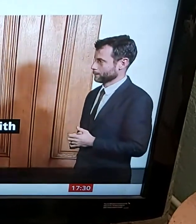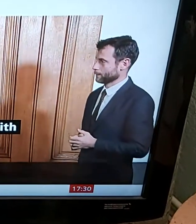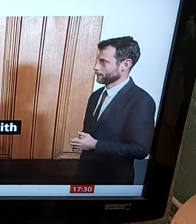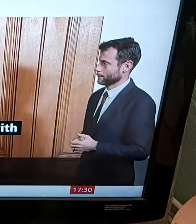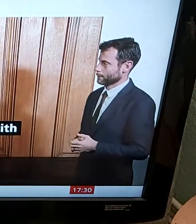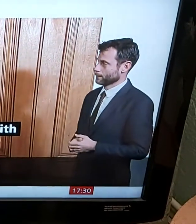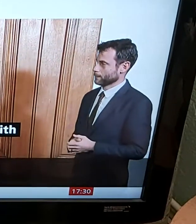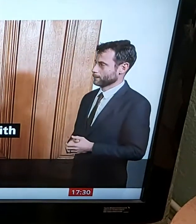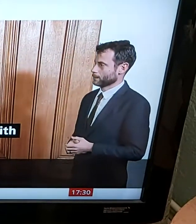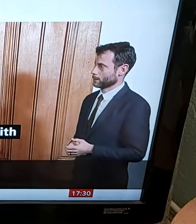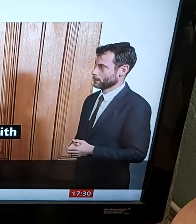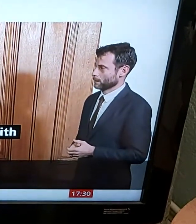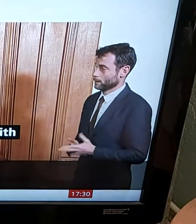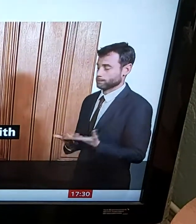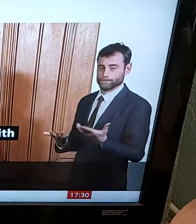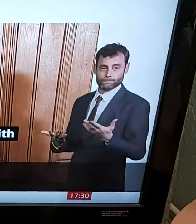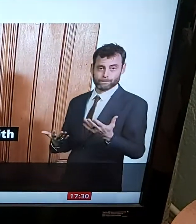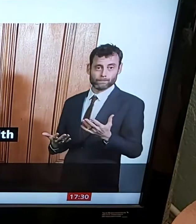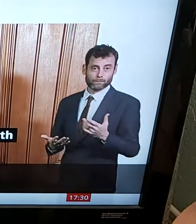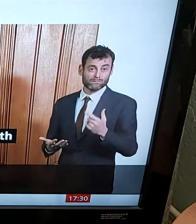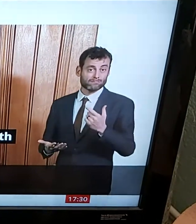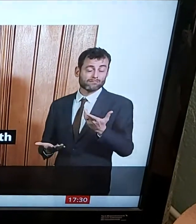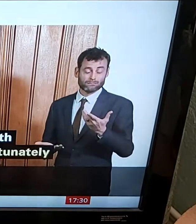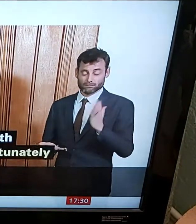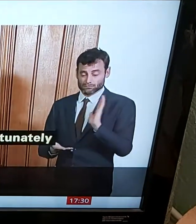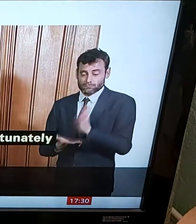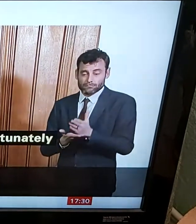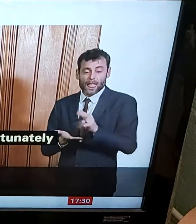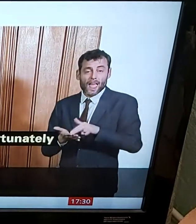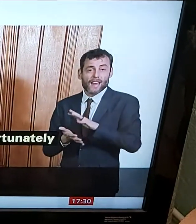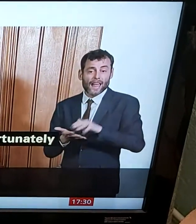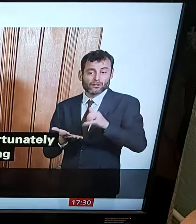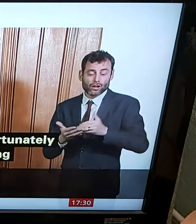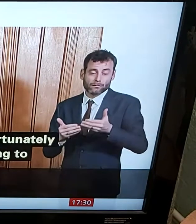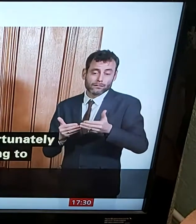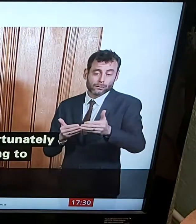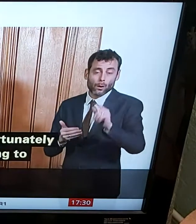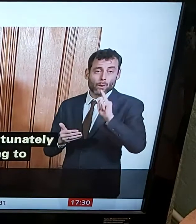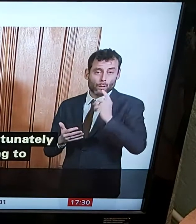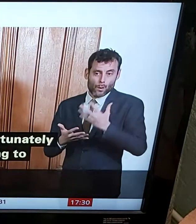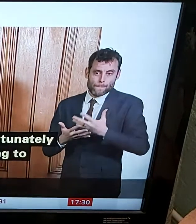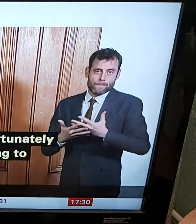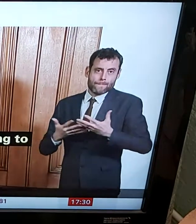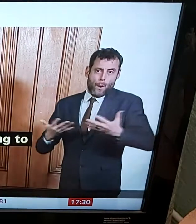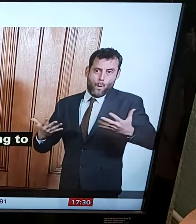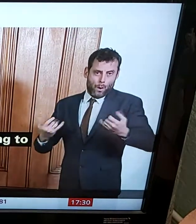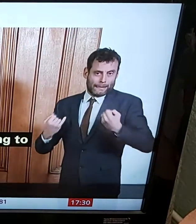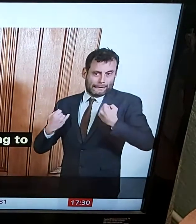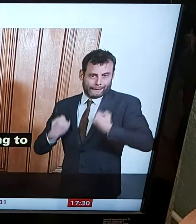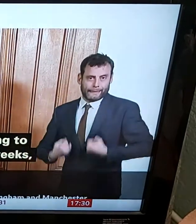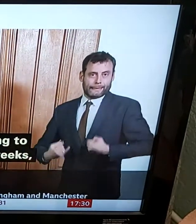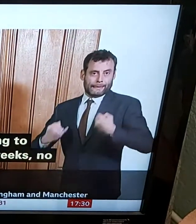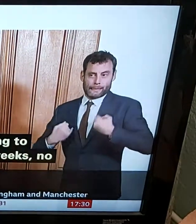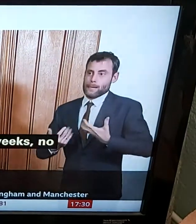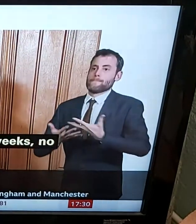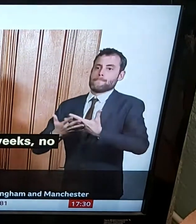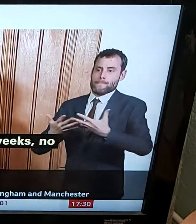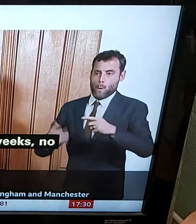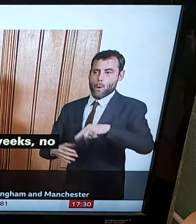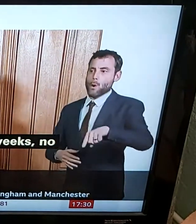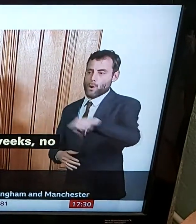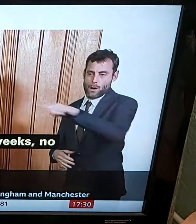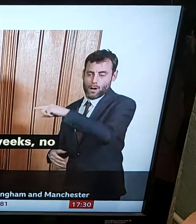on the NHS is going to intensify over the coming weeks. There's no doubt about that, before things hopefully begin to